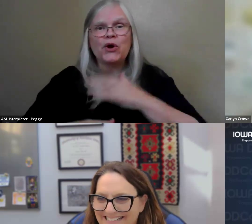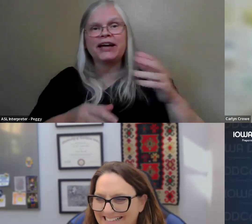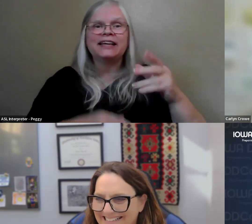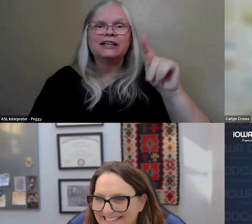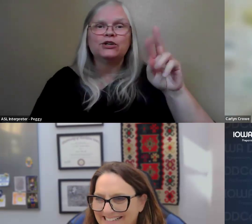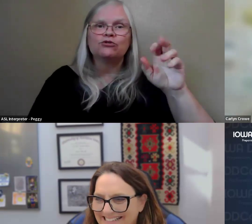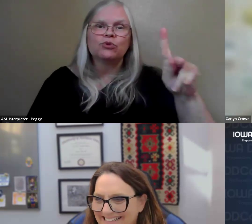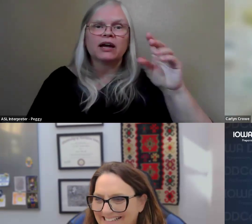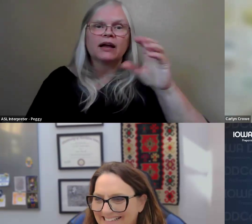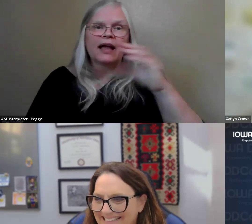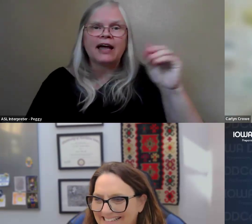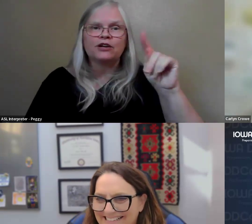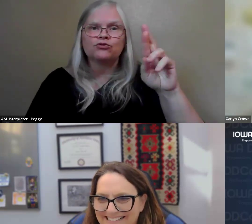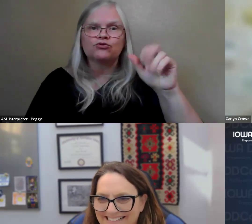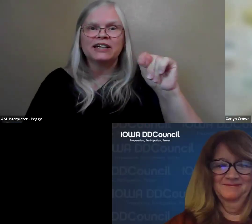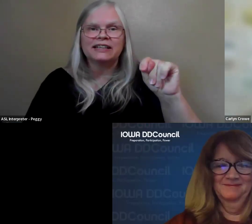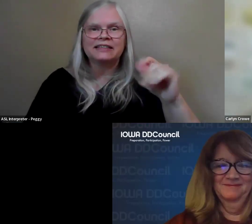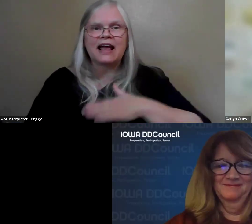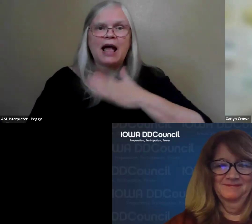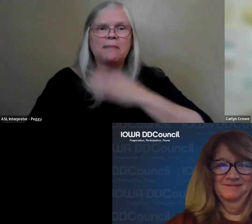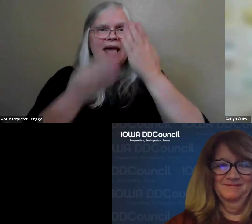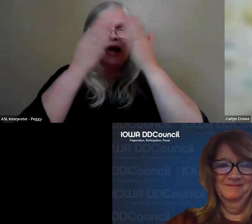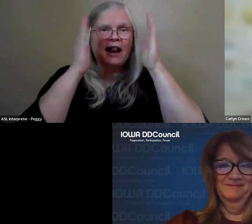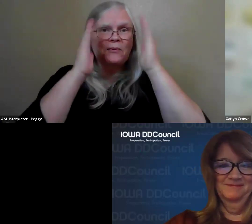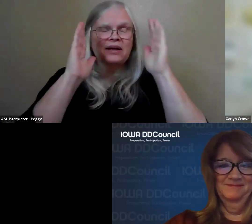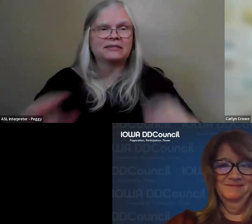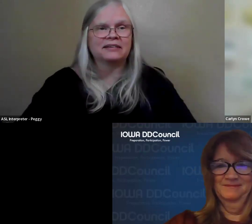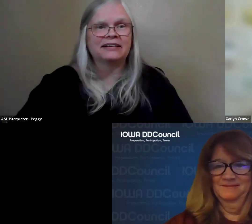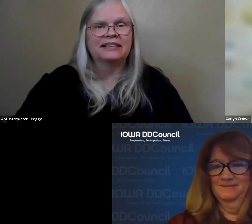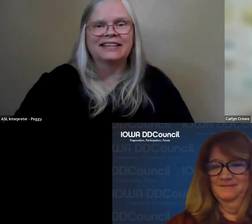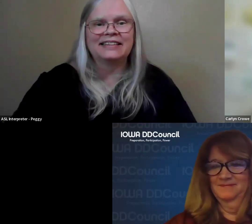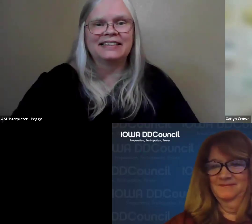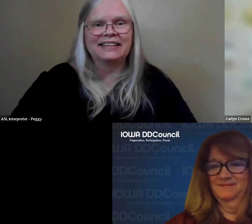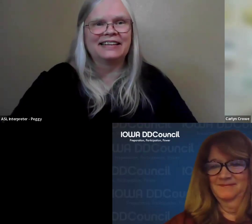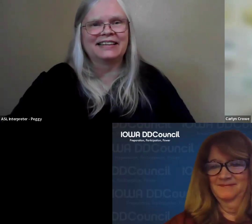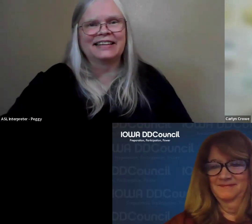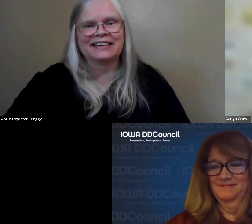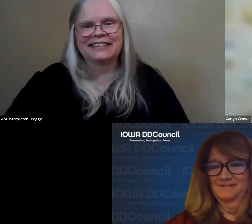Happy Halloween. Don't get too scared.